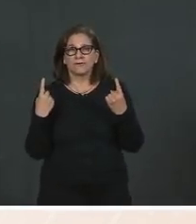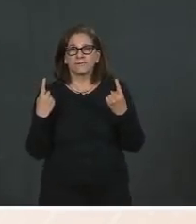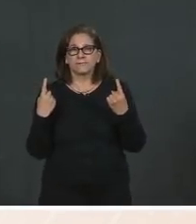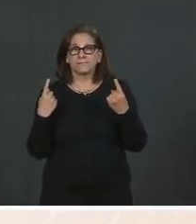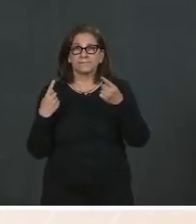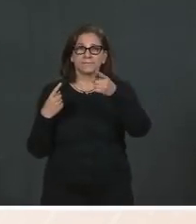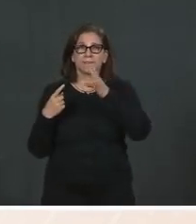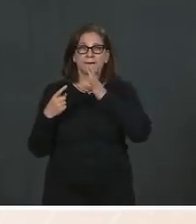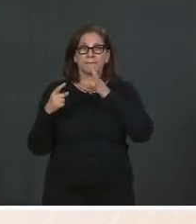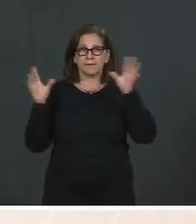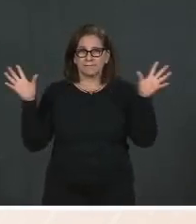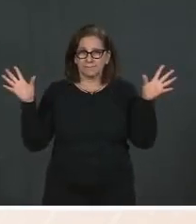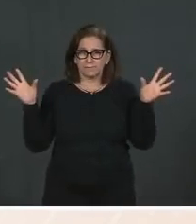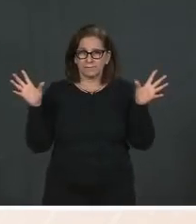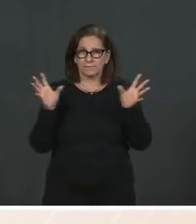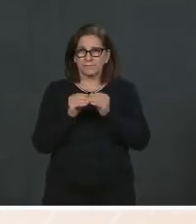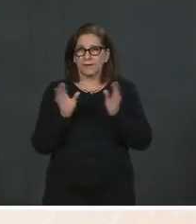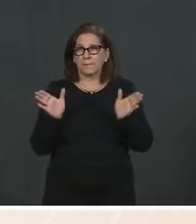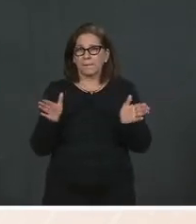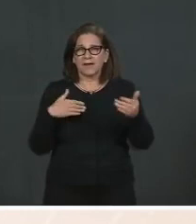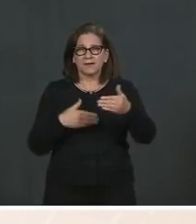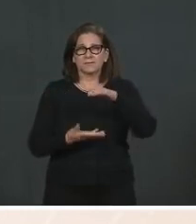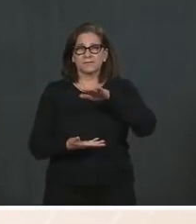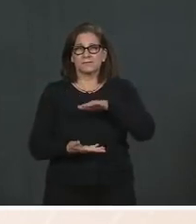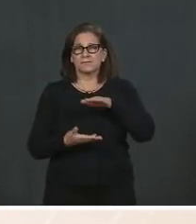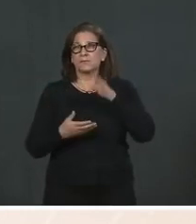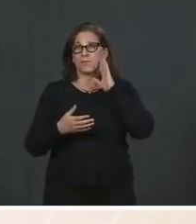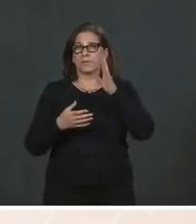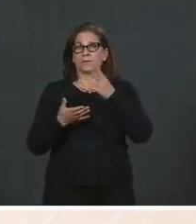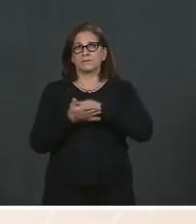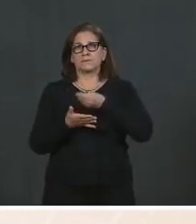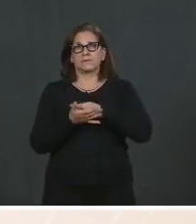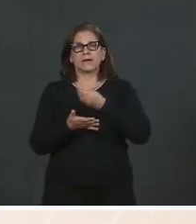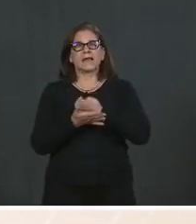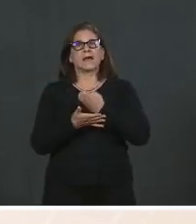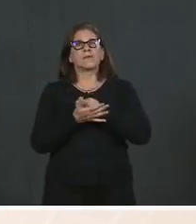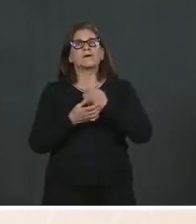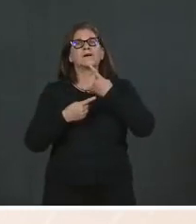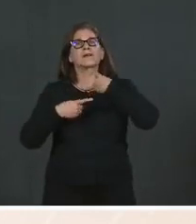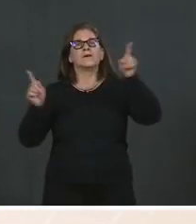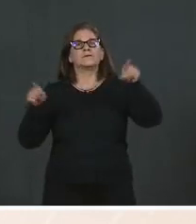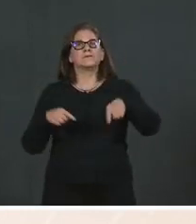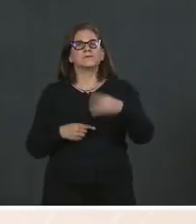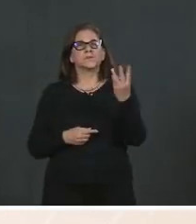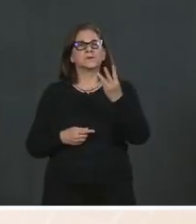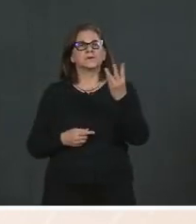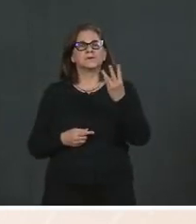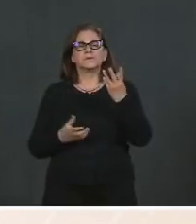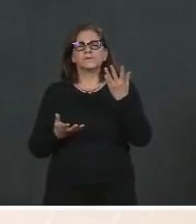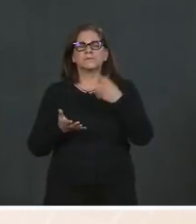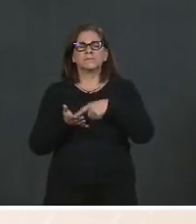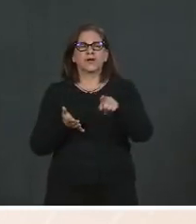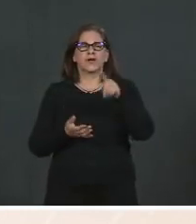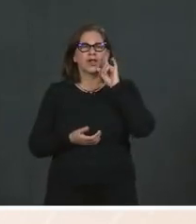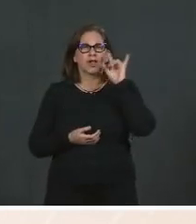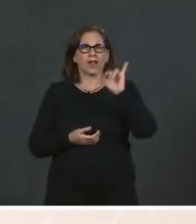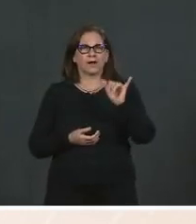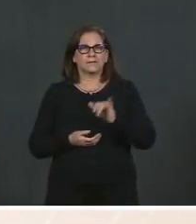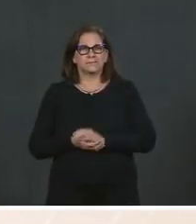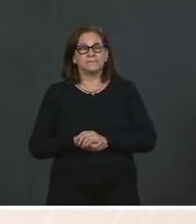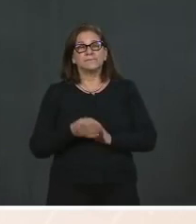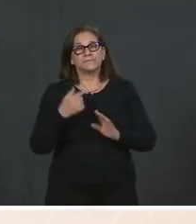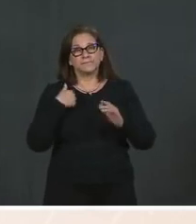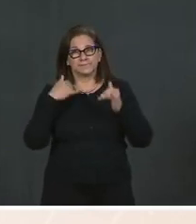both Wednesday and in April? Or I just want to make sure we're understanding what will be paid for. Well, I think we're focused